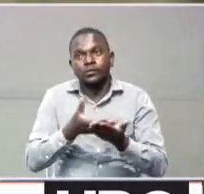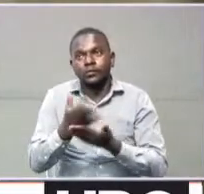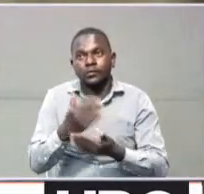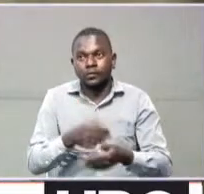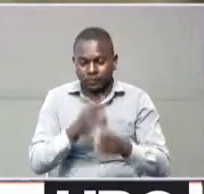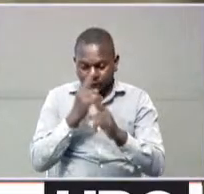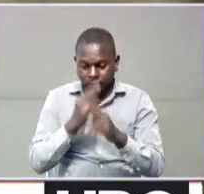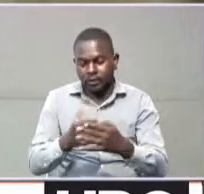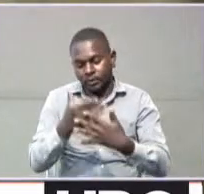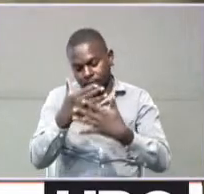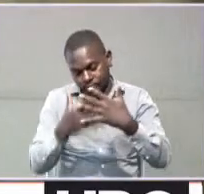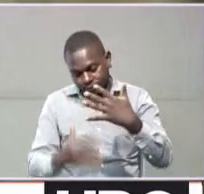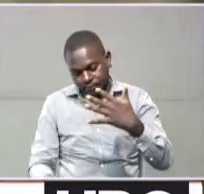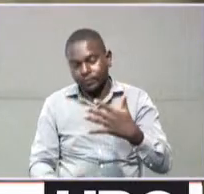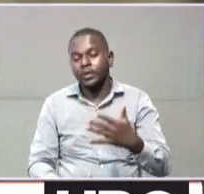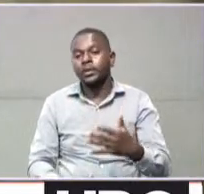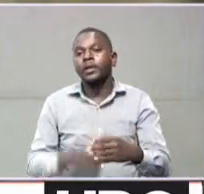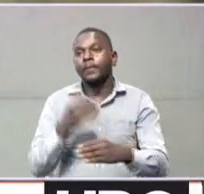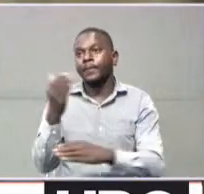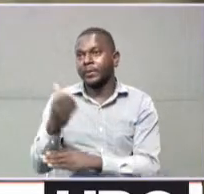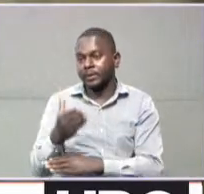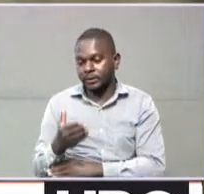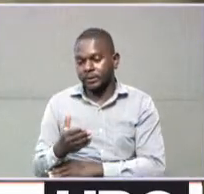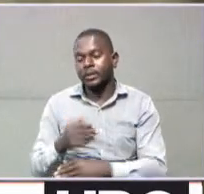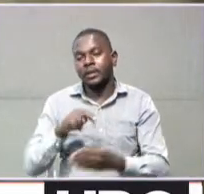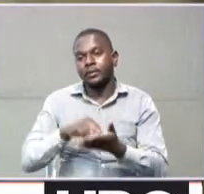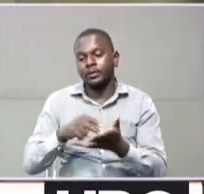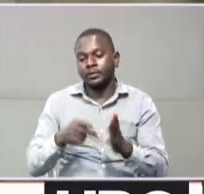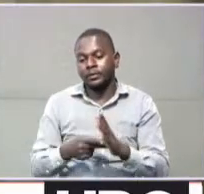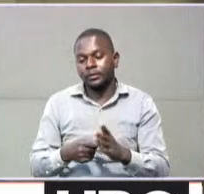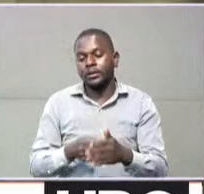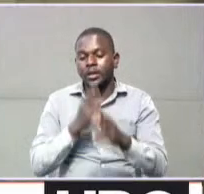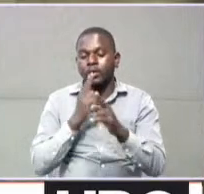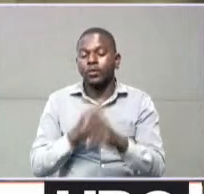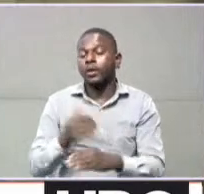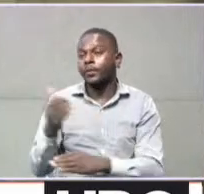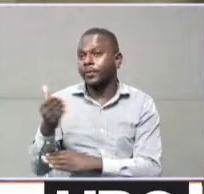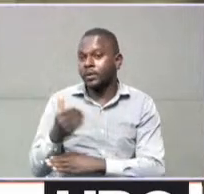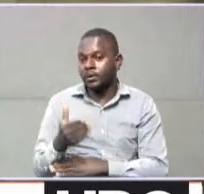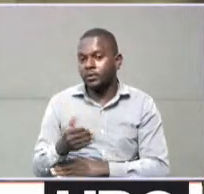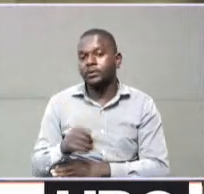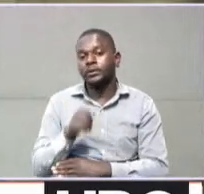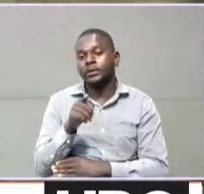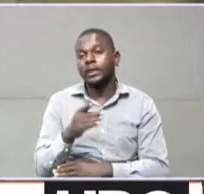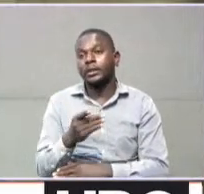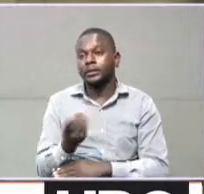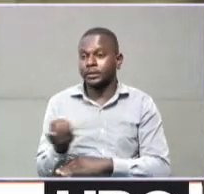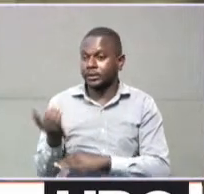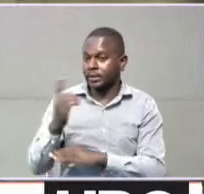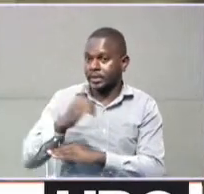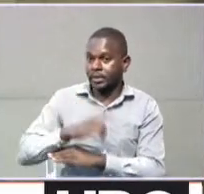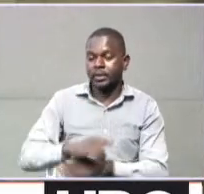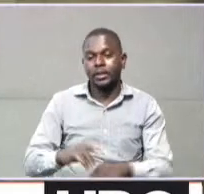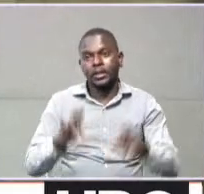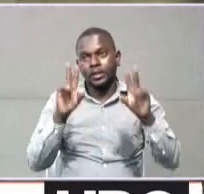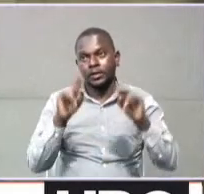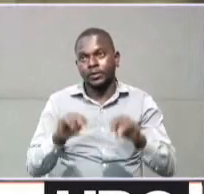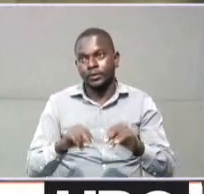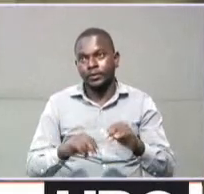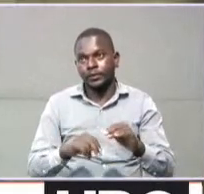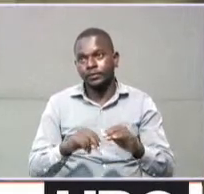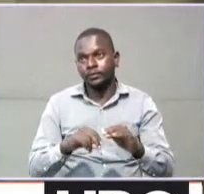the honorable but that does not mean honorable ministers that that day when you are not